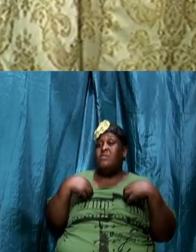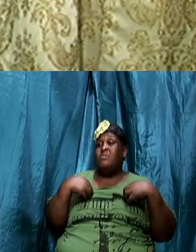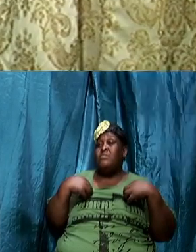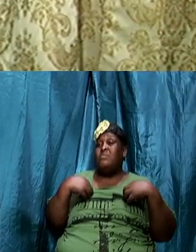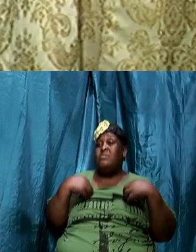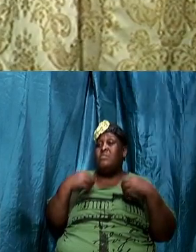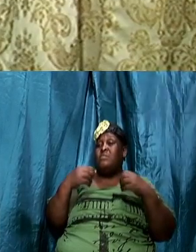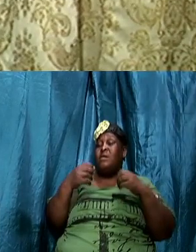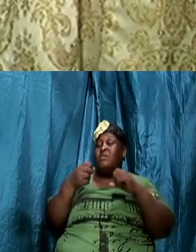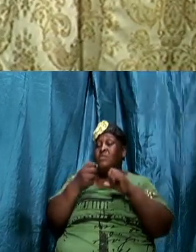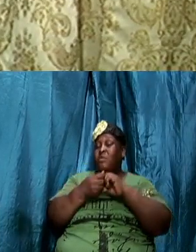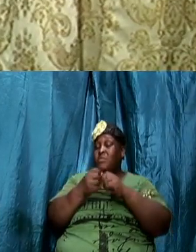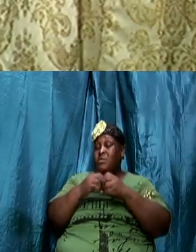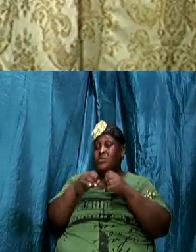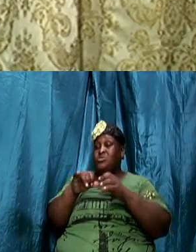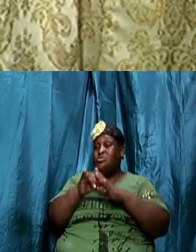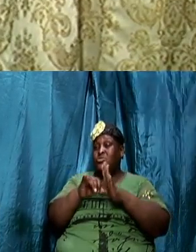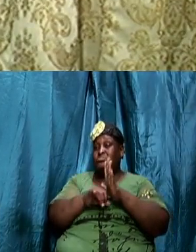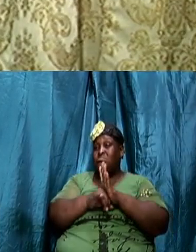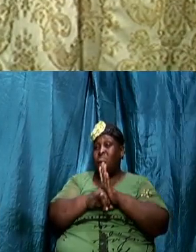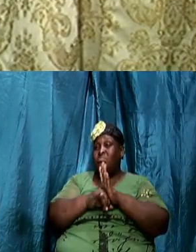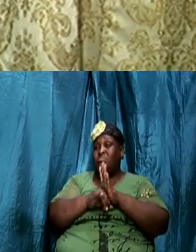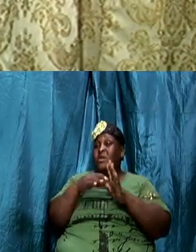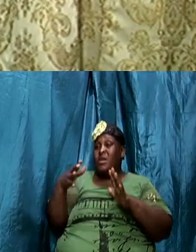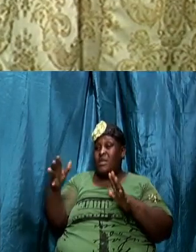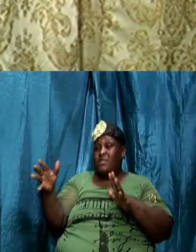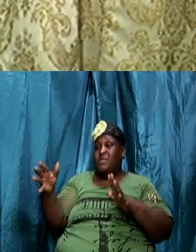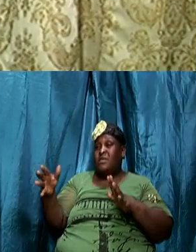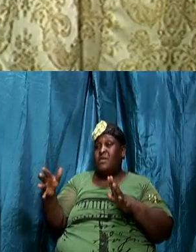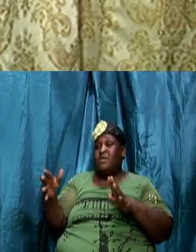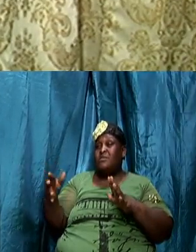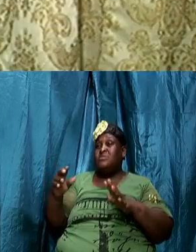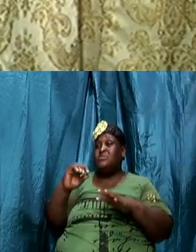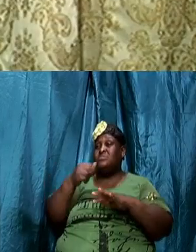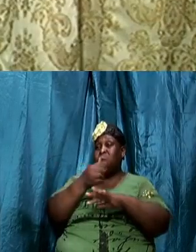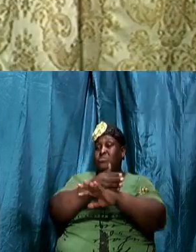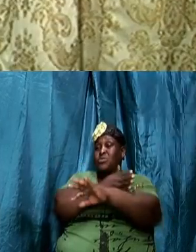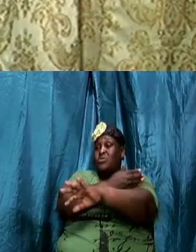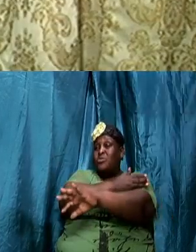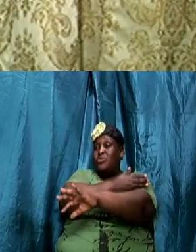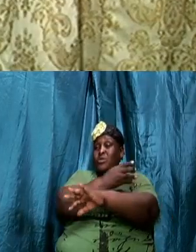and or things that they were upbraided for.